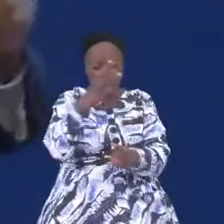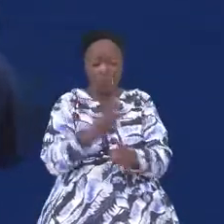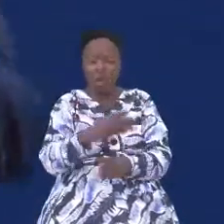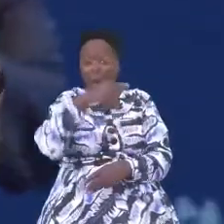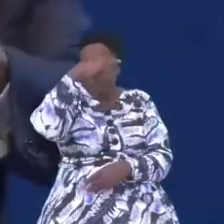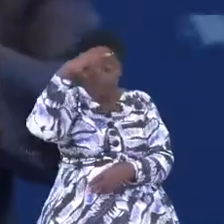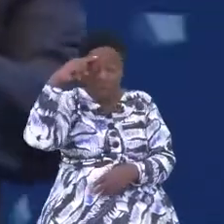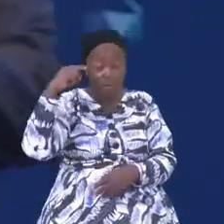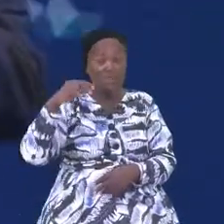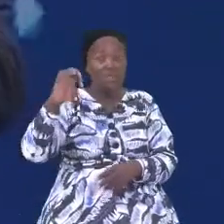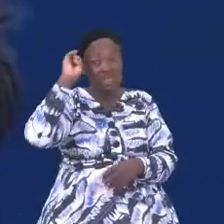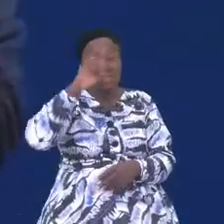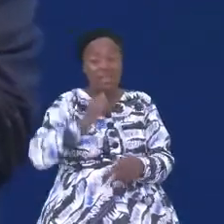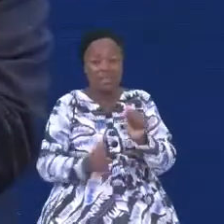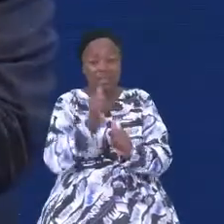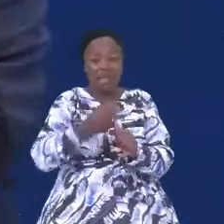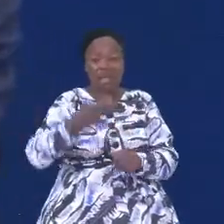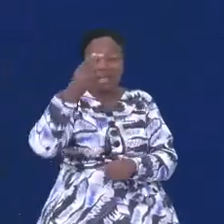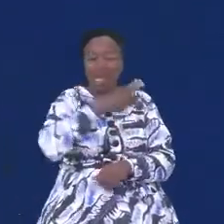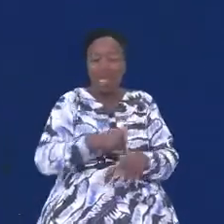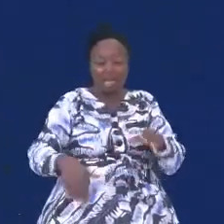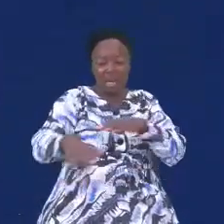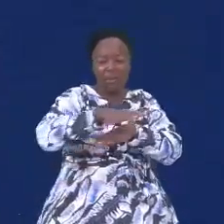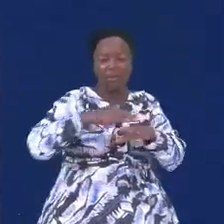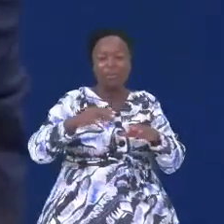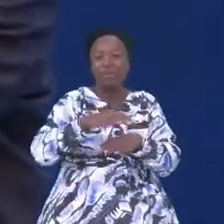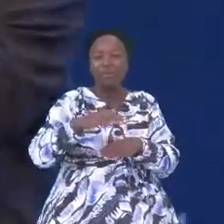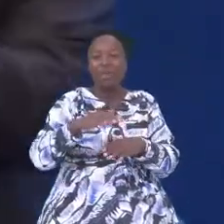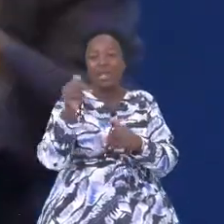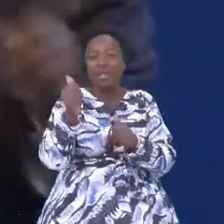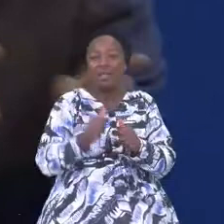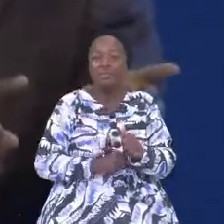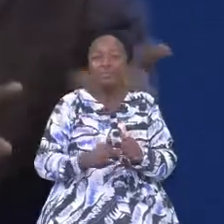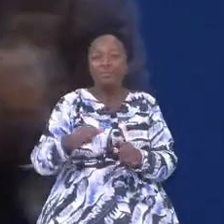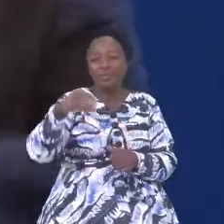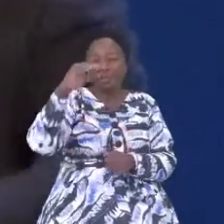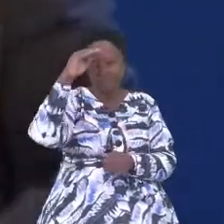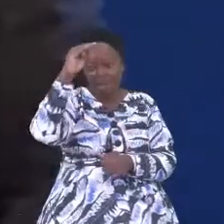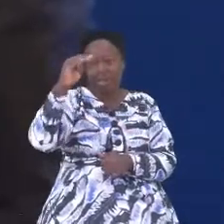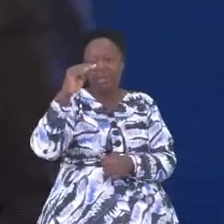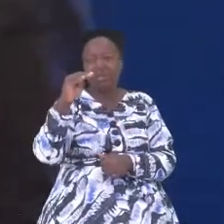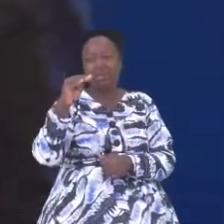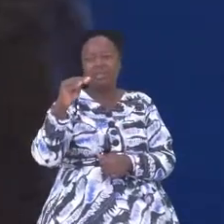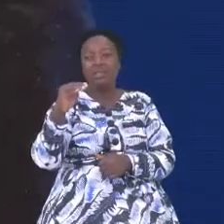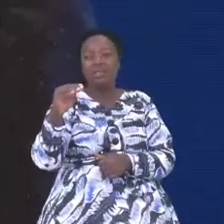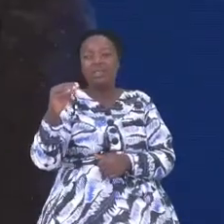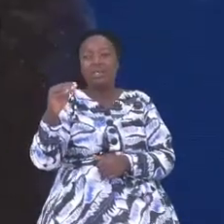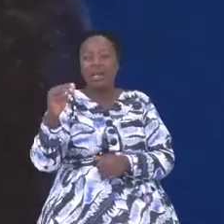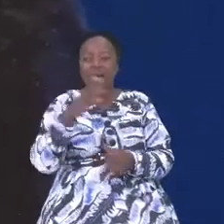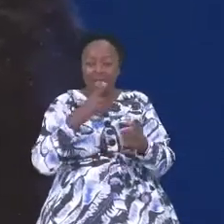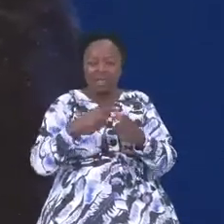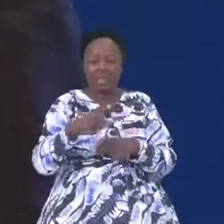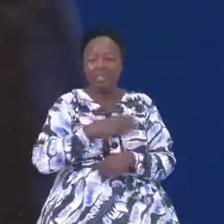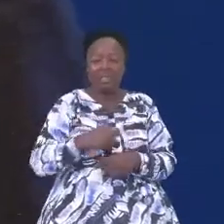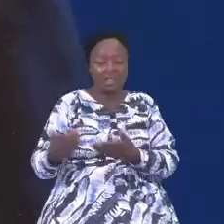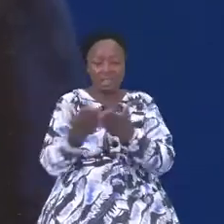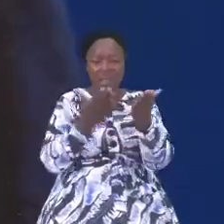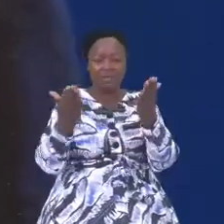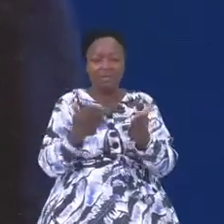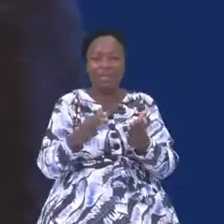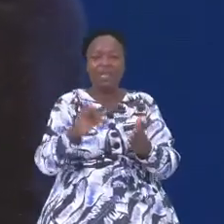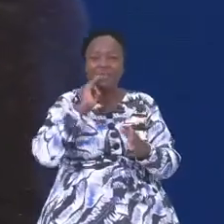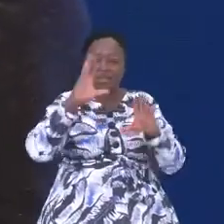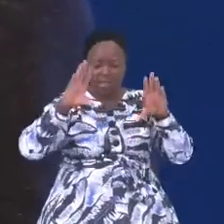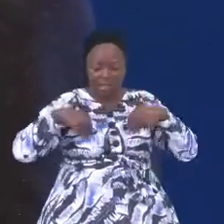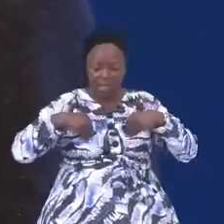is higher and above every man in every nation, and the sacrifice is